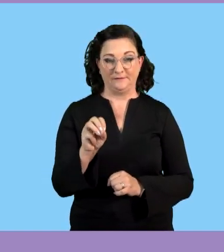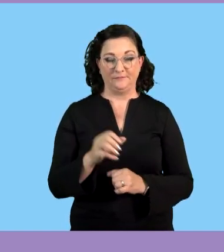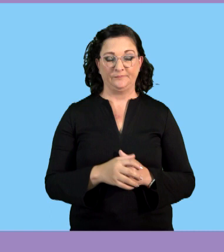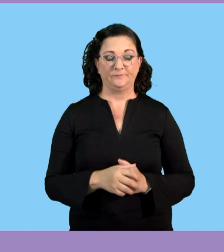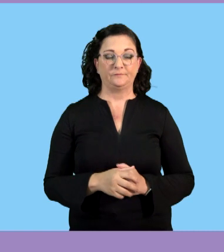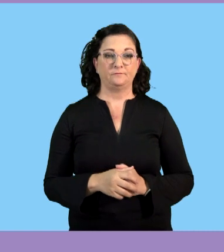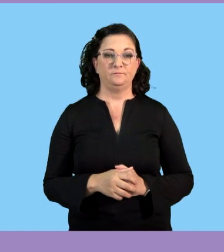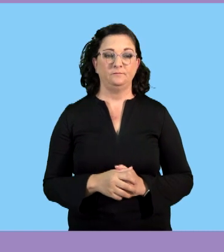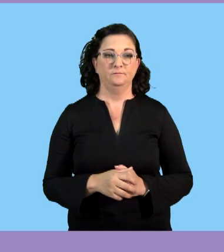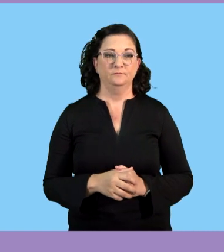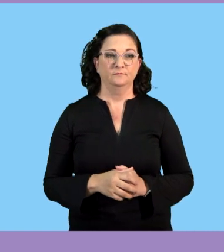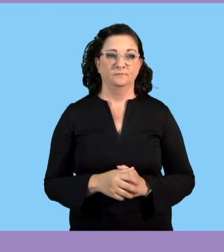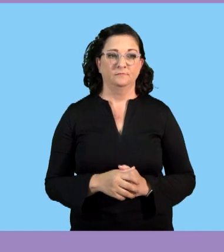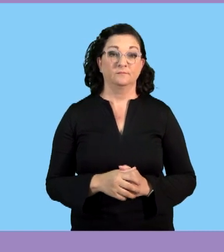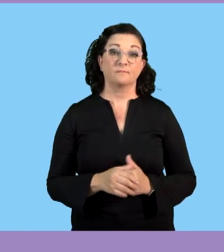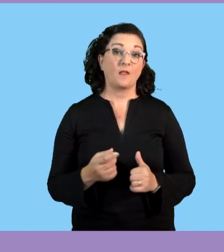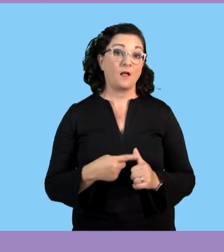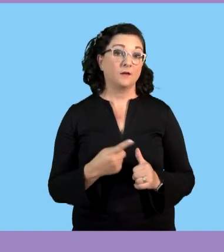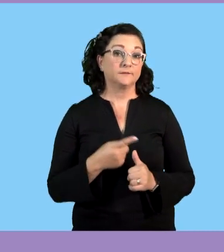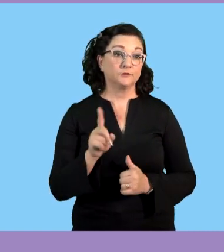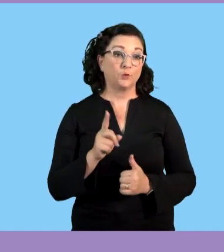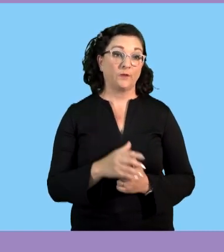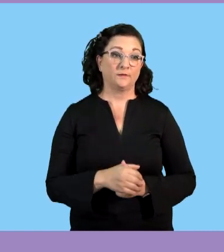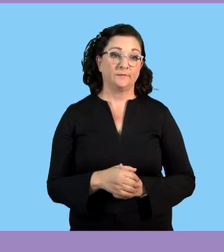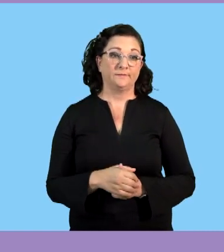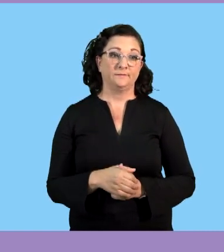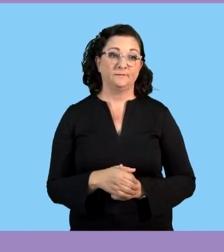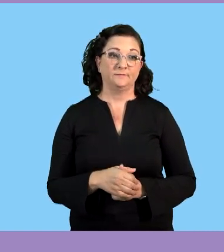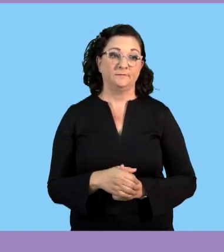1,690. And what do you get?